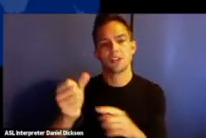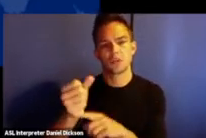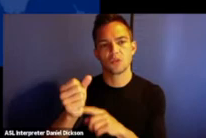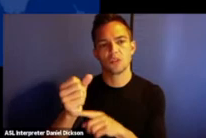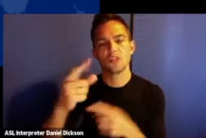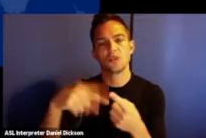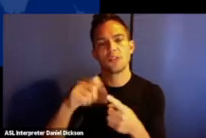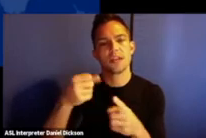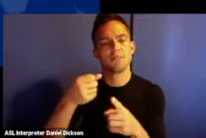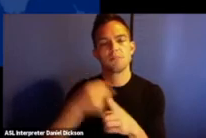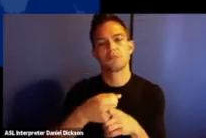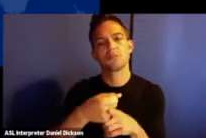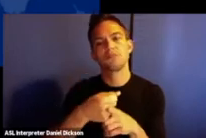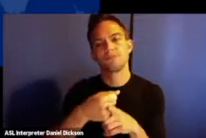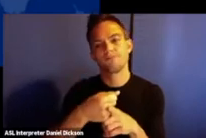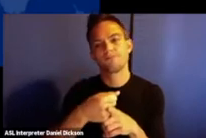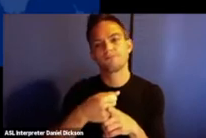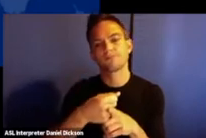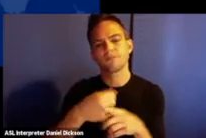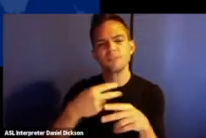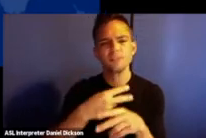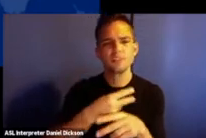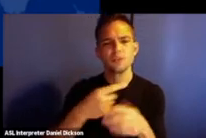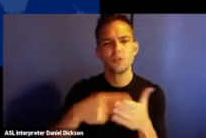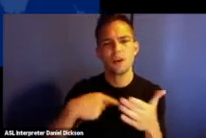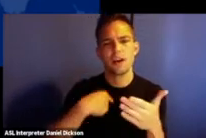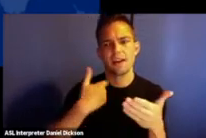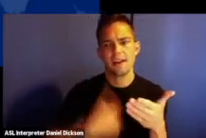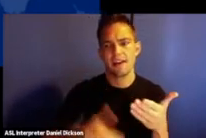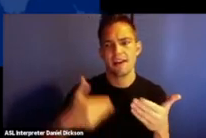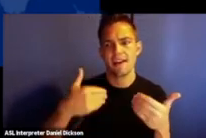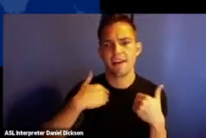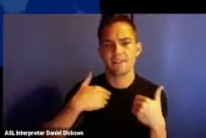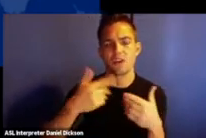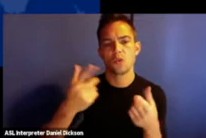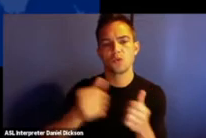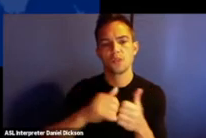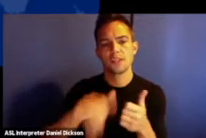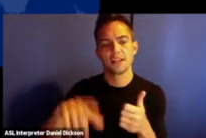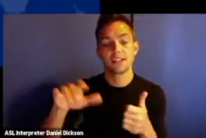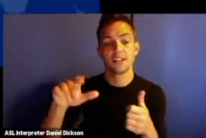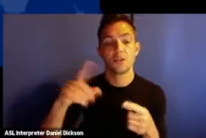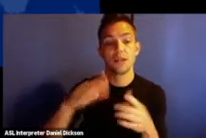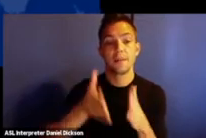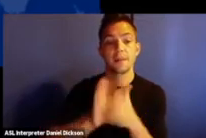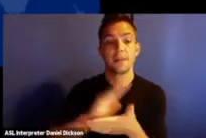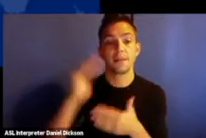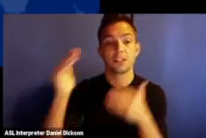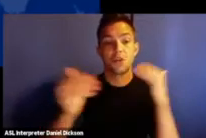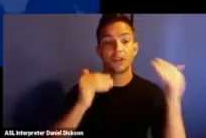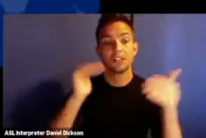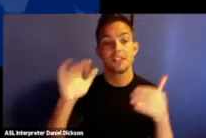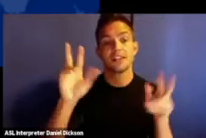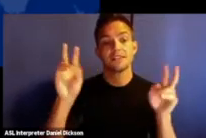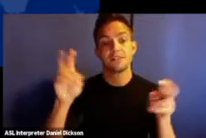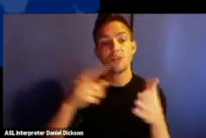really hit the work of figuring out what I have and what I can do with it. Because as they reach adulthood, that becomes in what am I